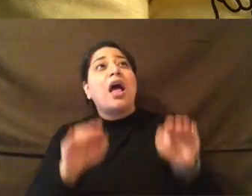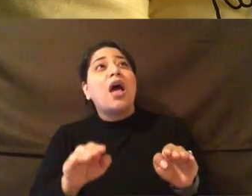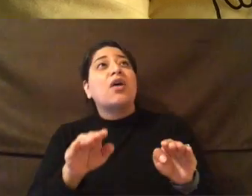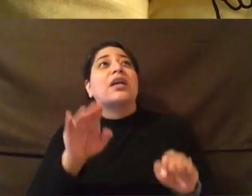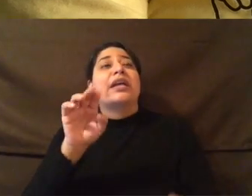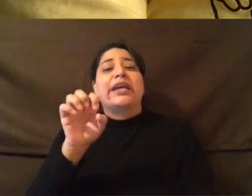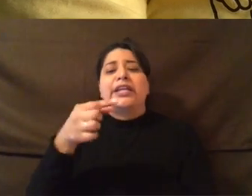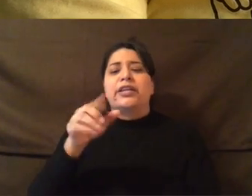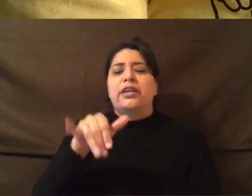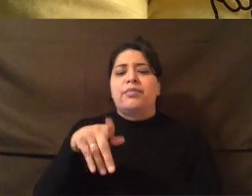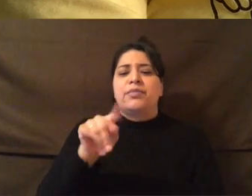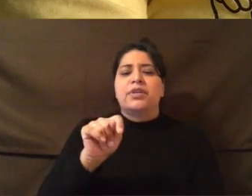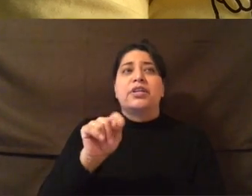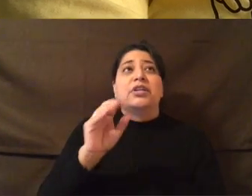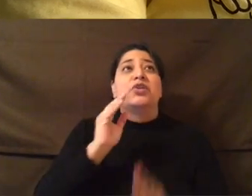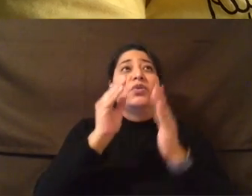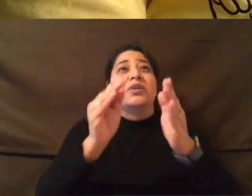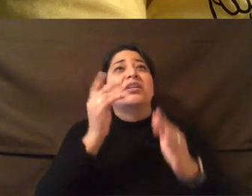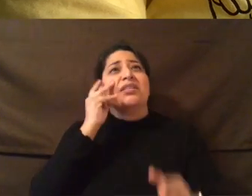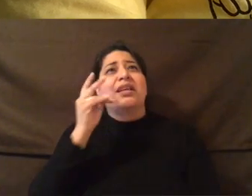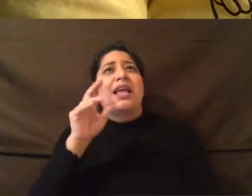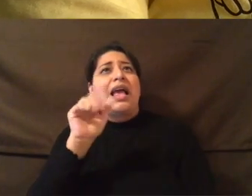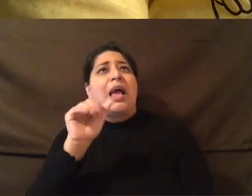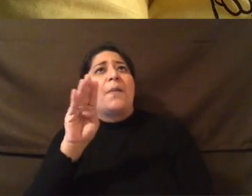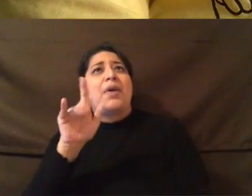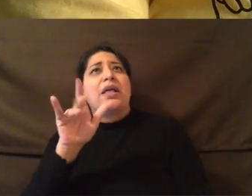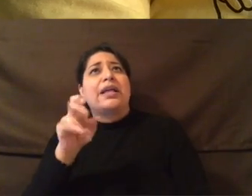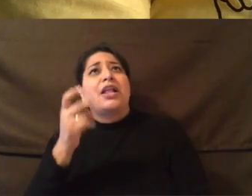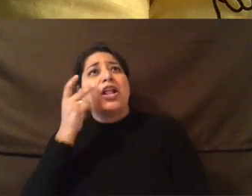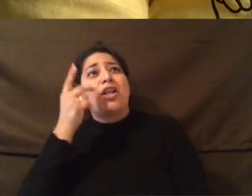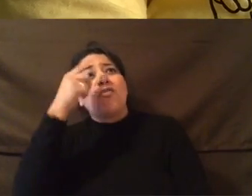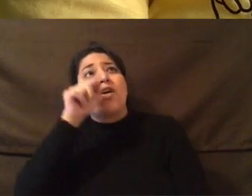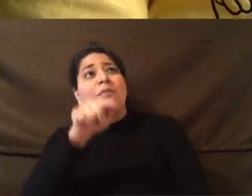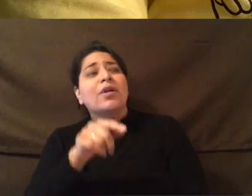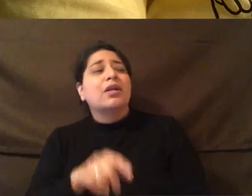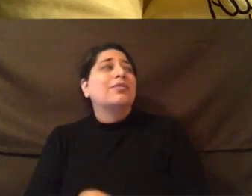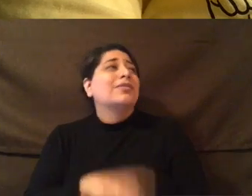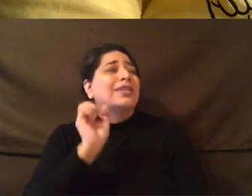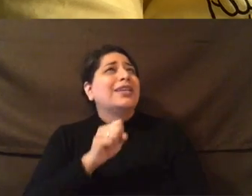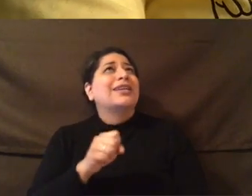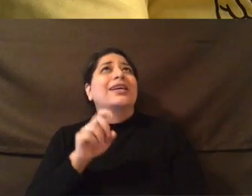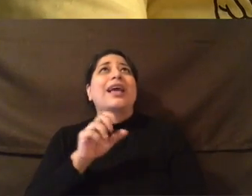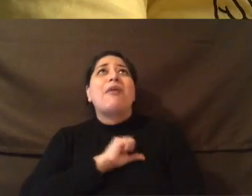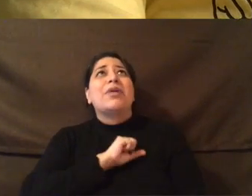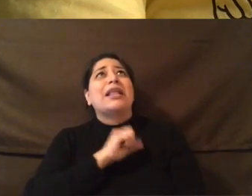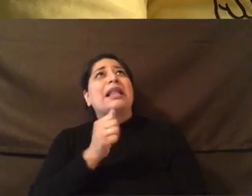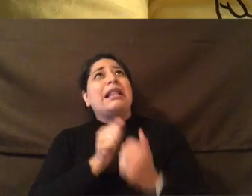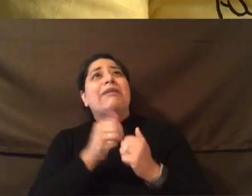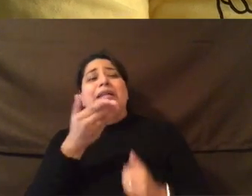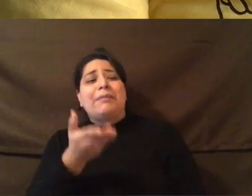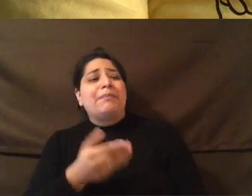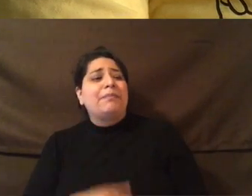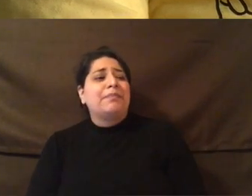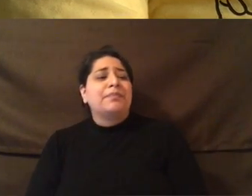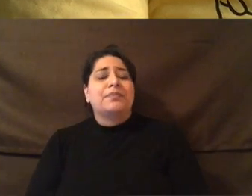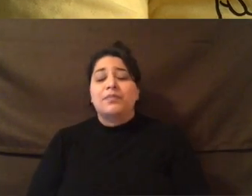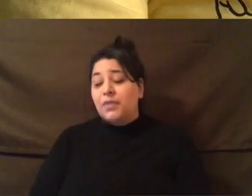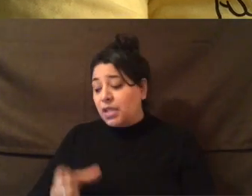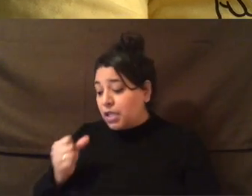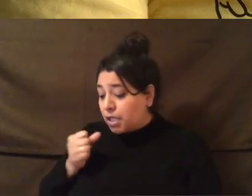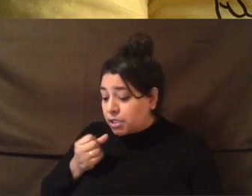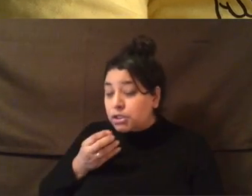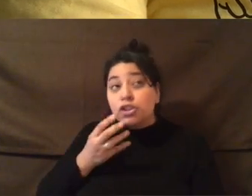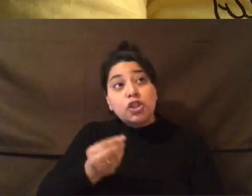Street. He saw the dusk descending and Abilene running toward him. Yes, Abilene had loved him. "So,